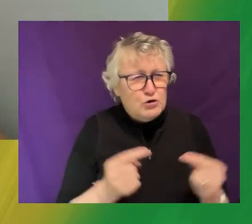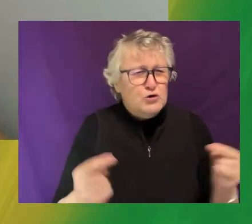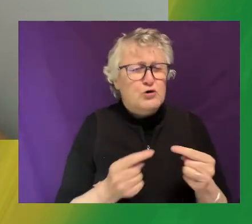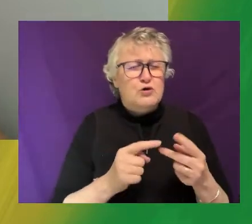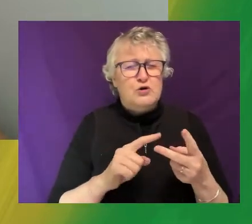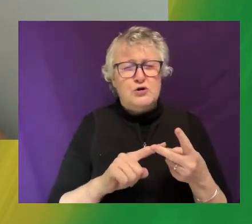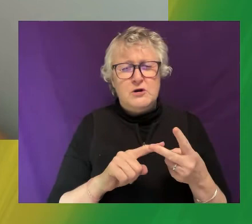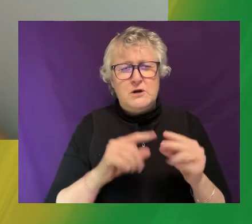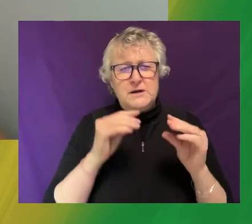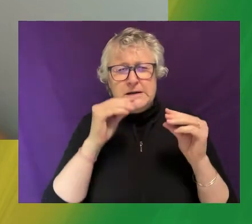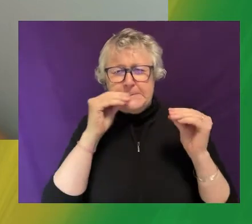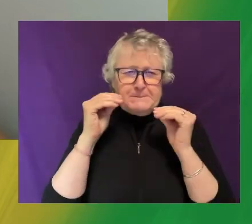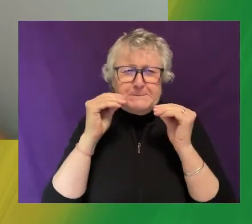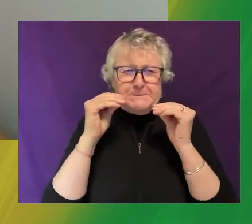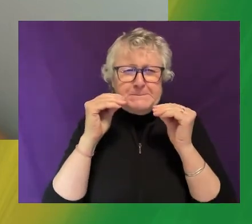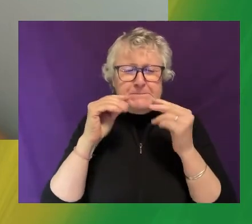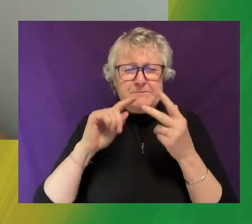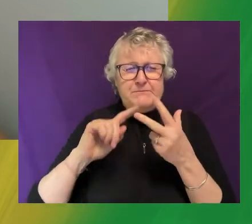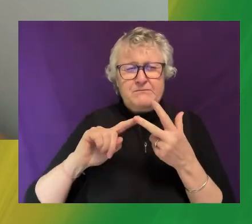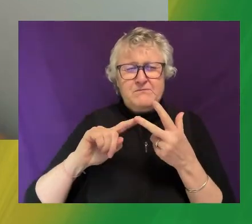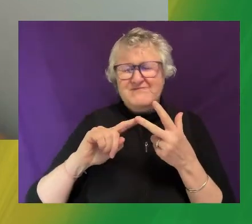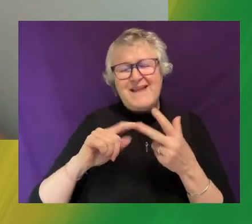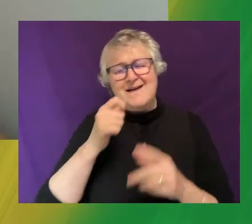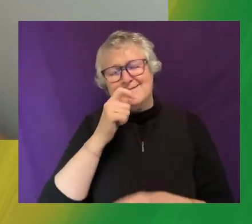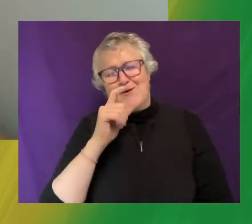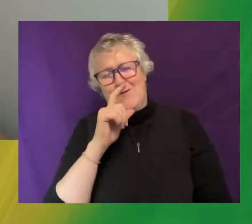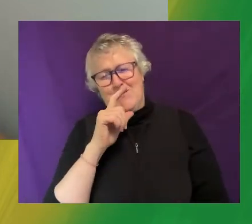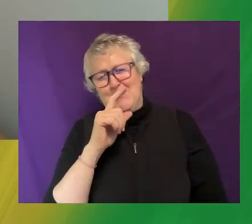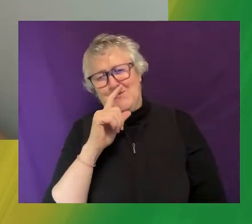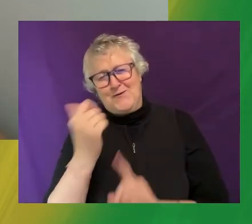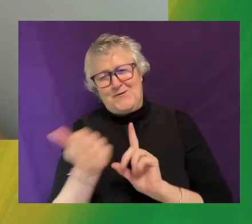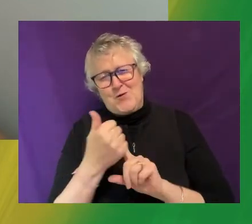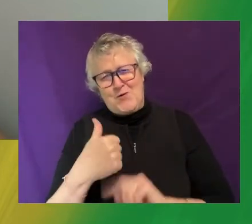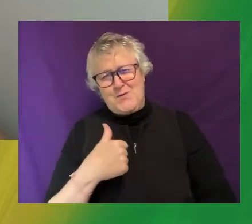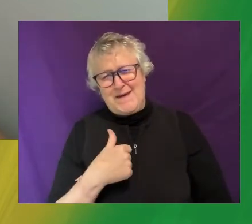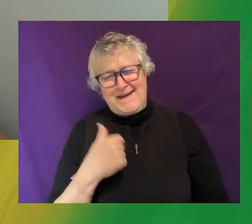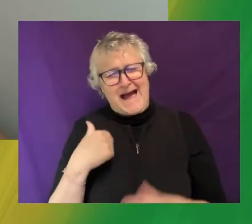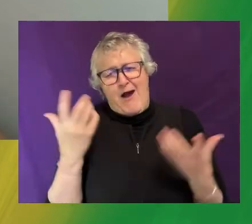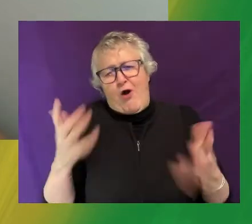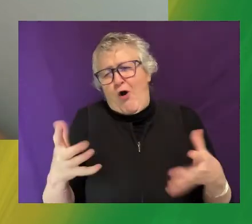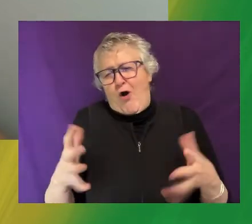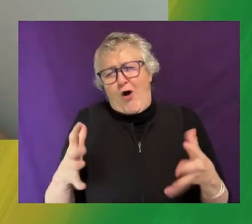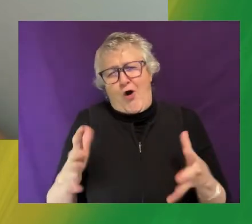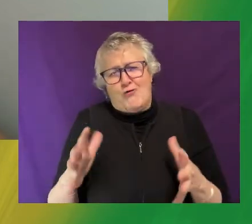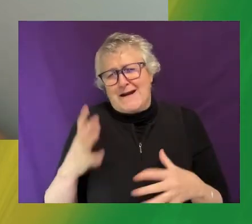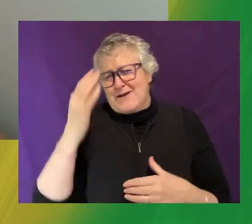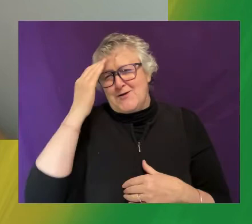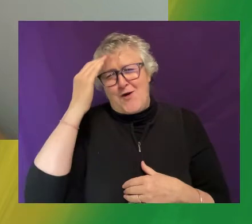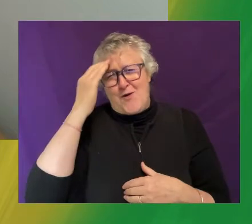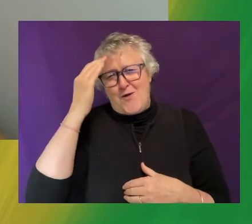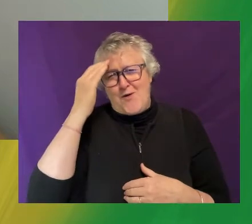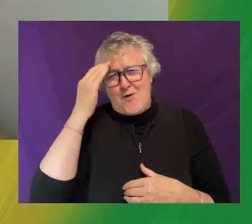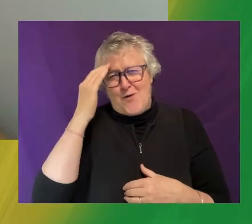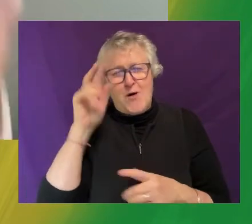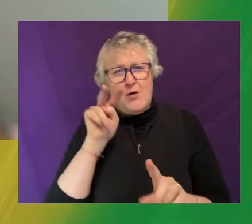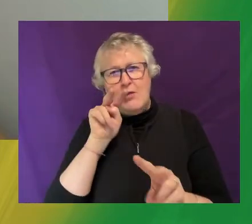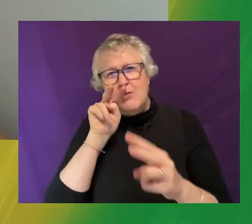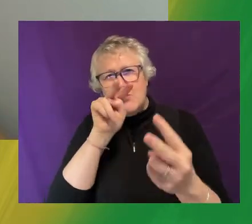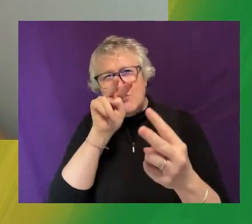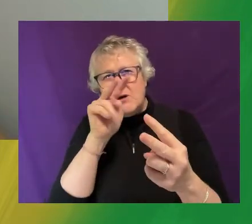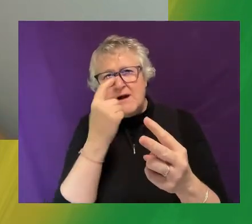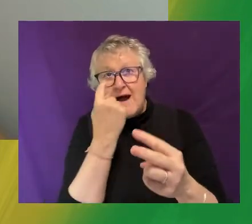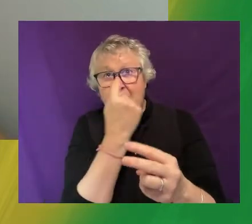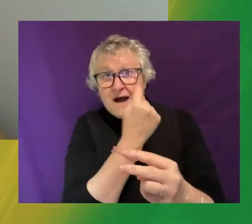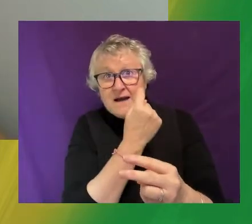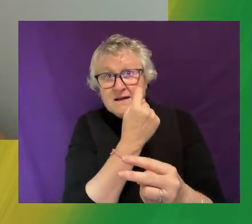me. I'm the queen of deceit. See, I've learned over time it's not worth it to smile because it's all in the eyes. They'll